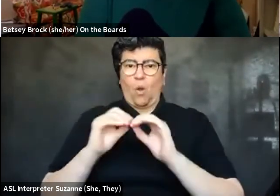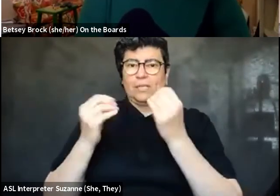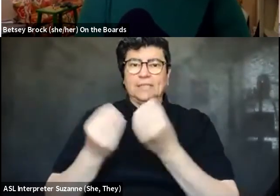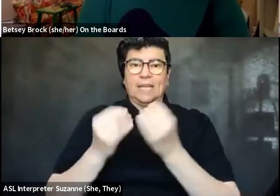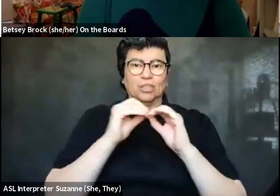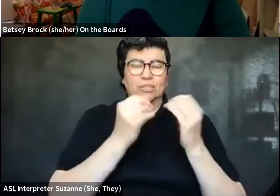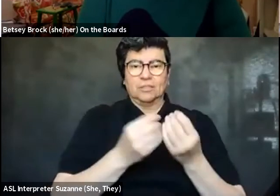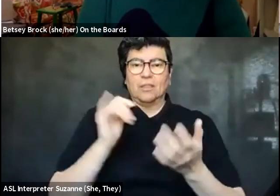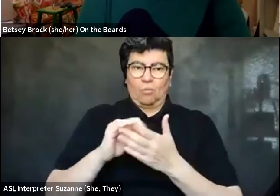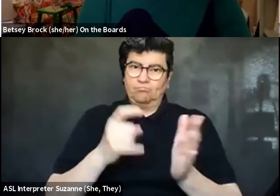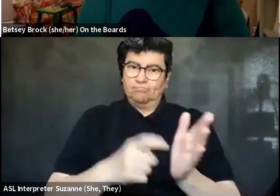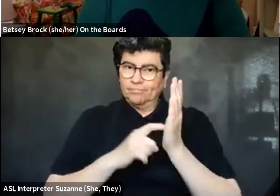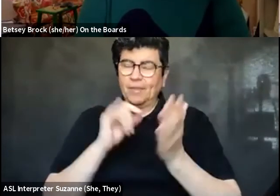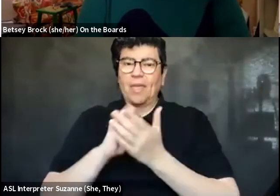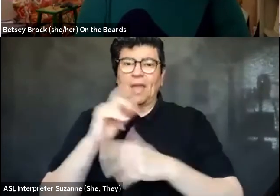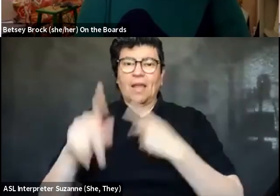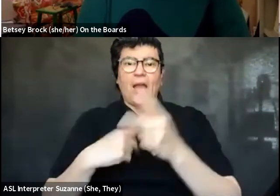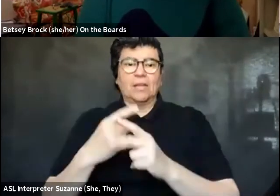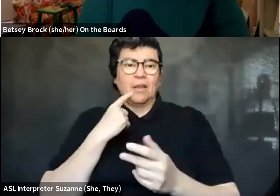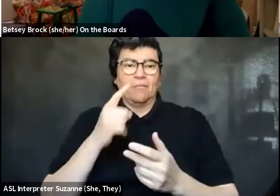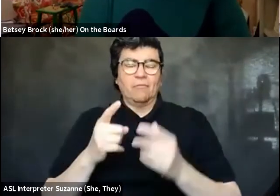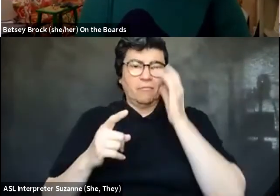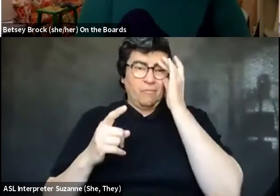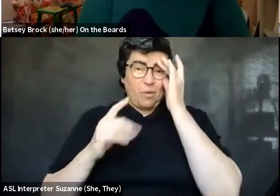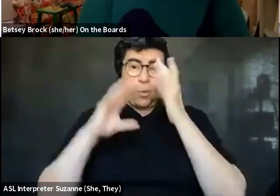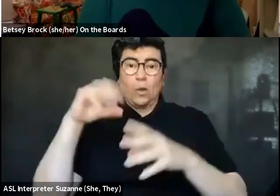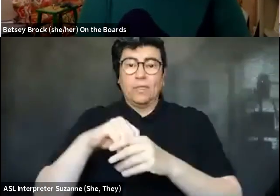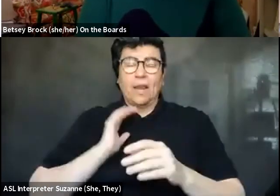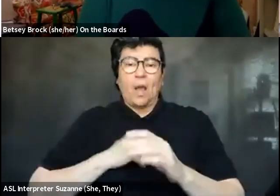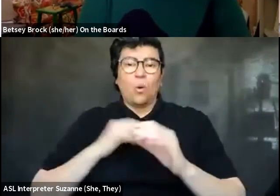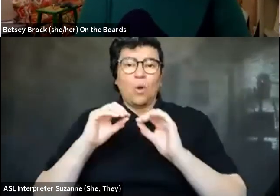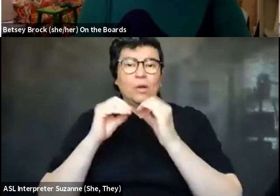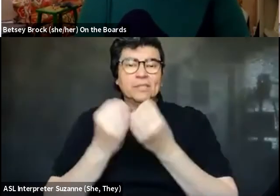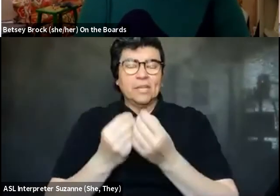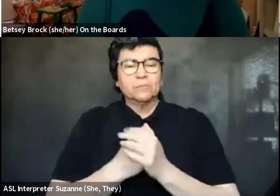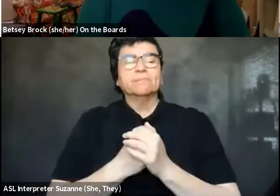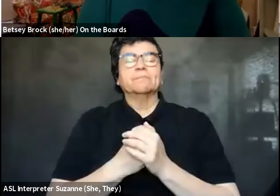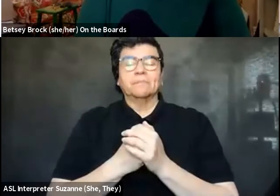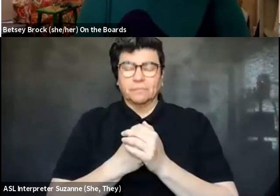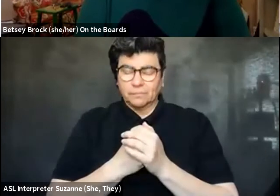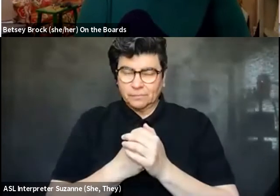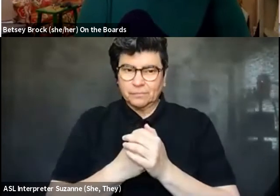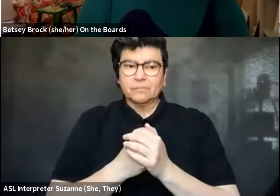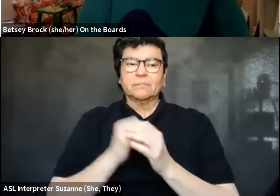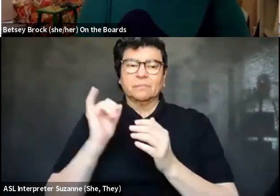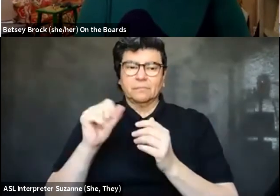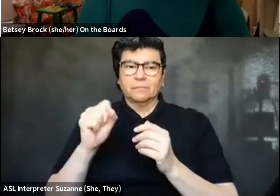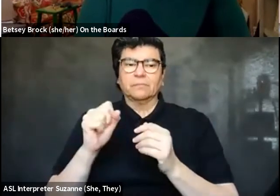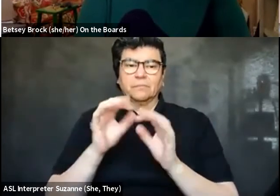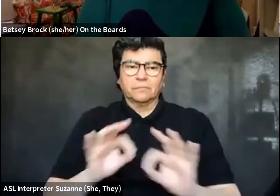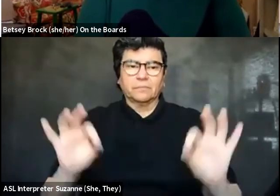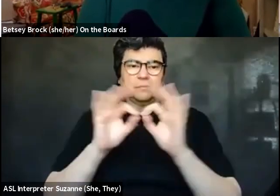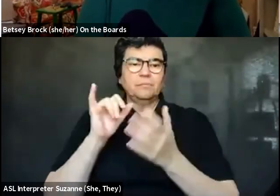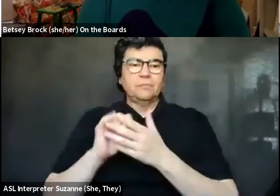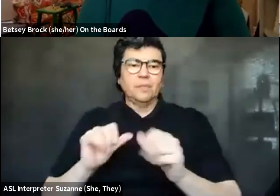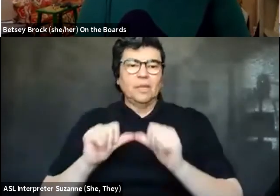organizations are demanding that kind of ruling within our organization. So yes, that is so important, and that's a continue to